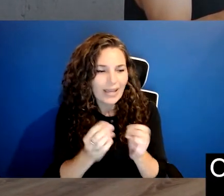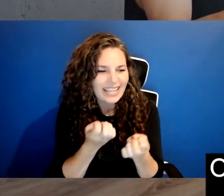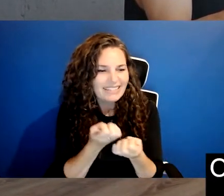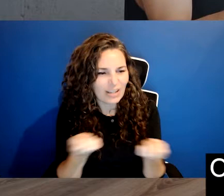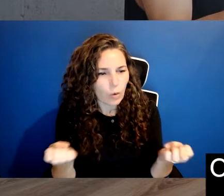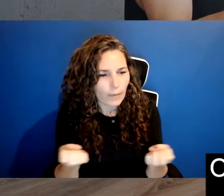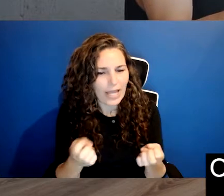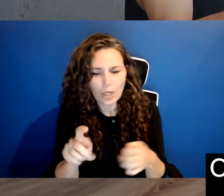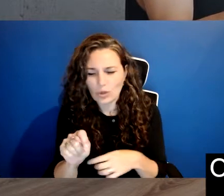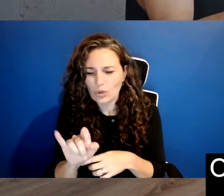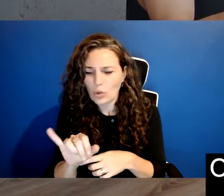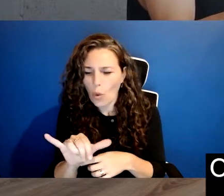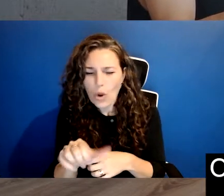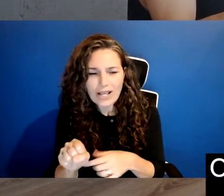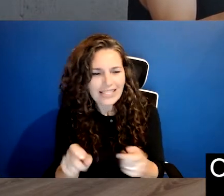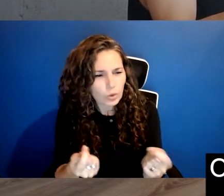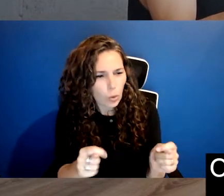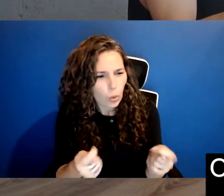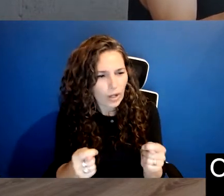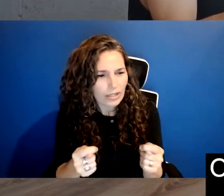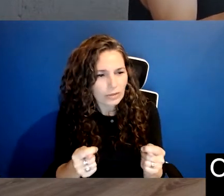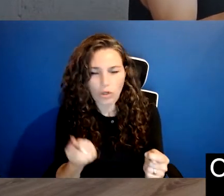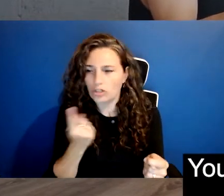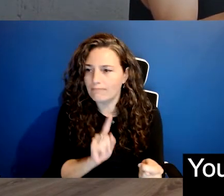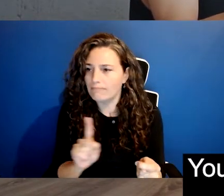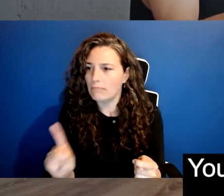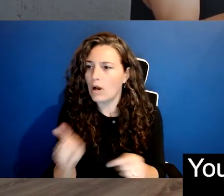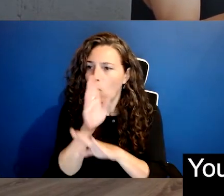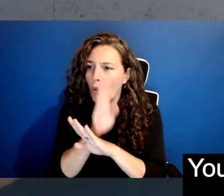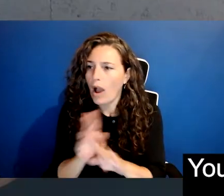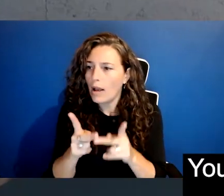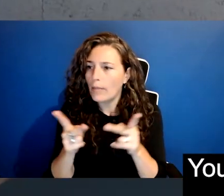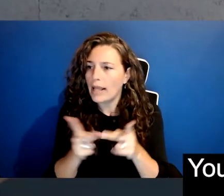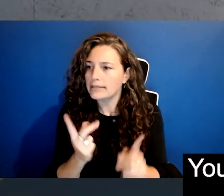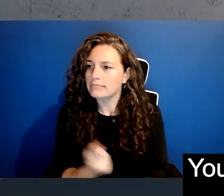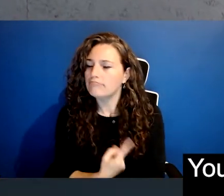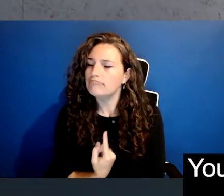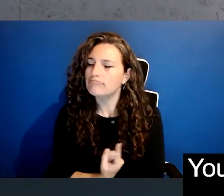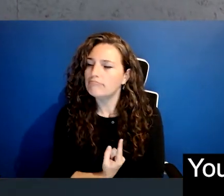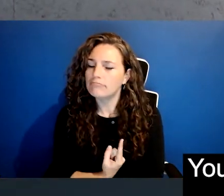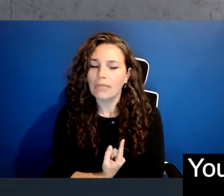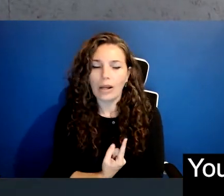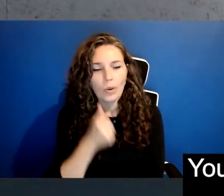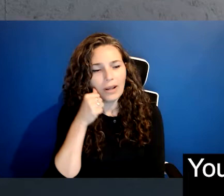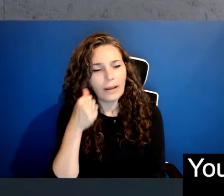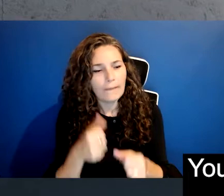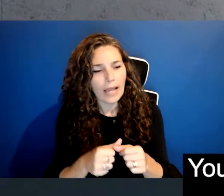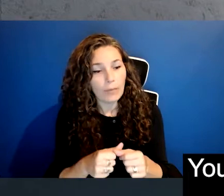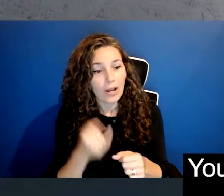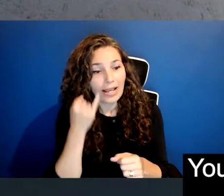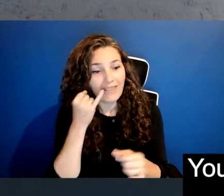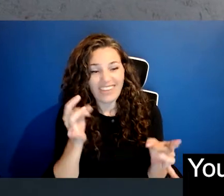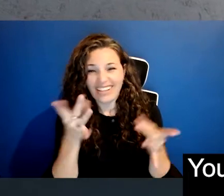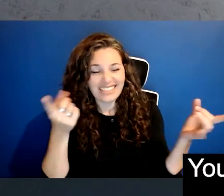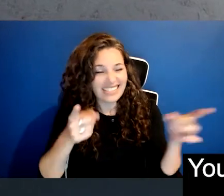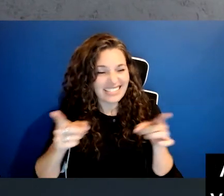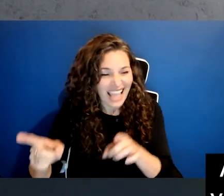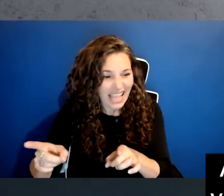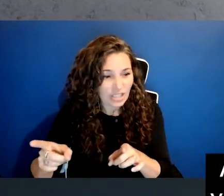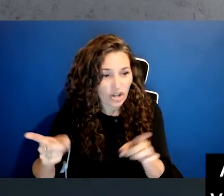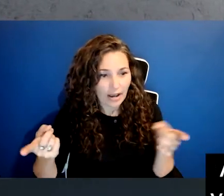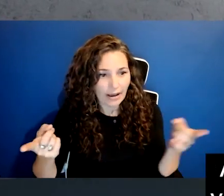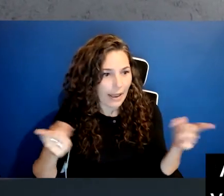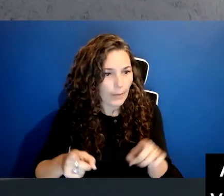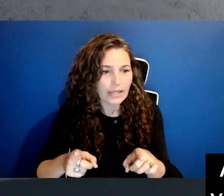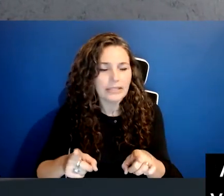toys, or go to a quiet space. Your daily routine will change when a disaster happens. As